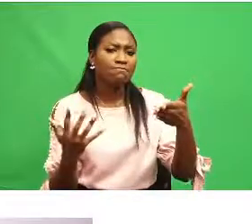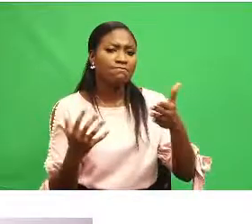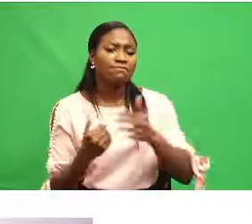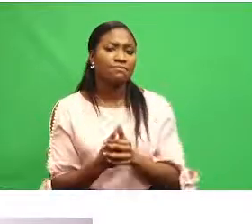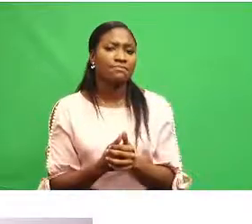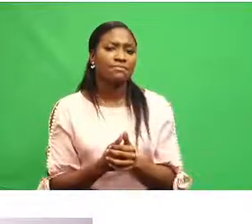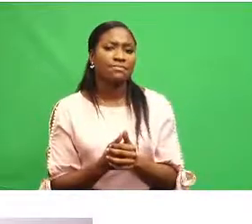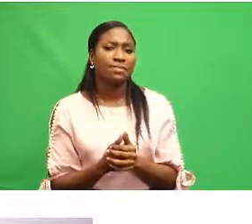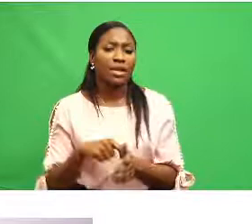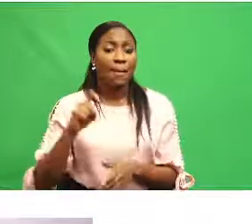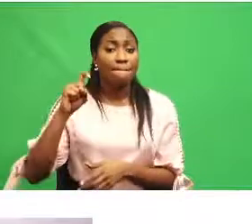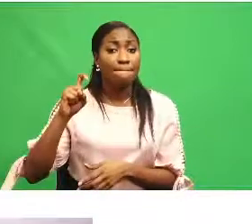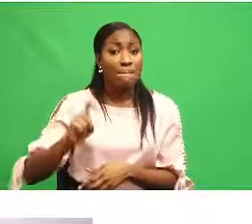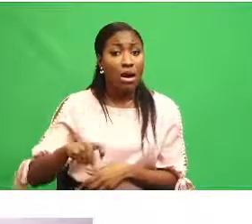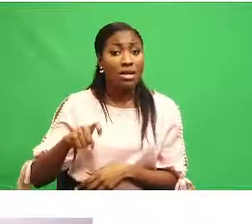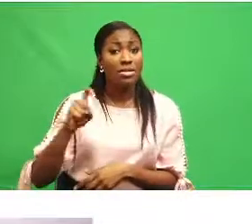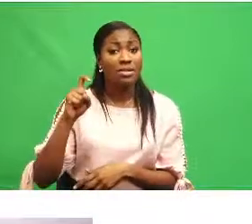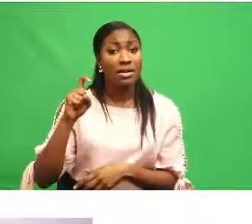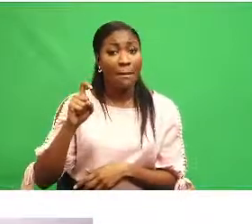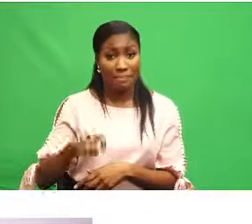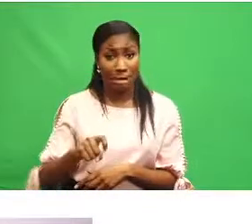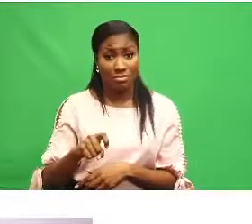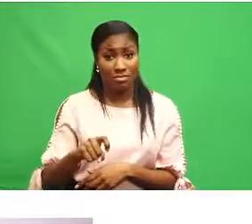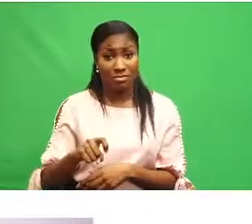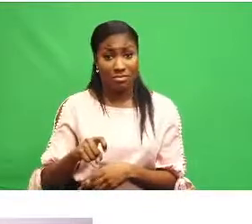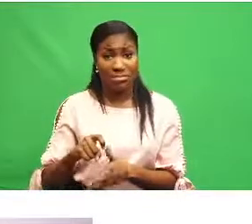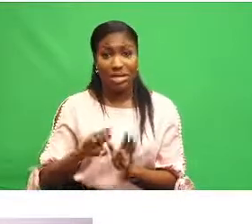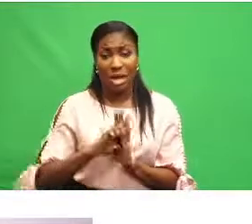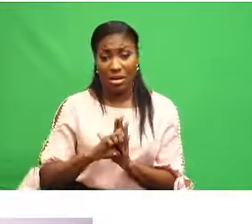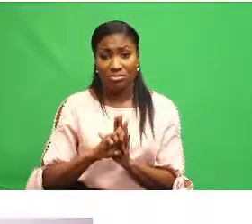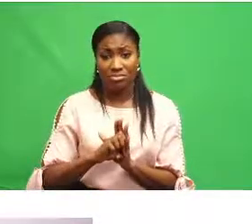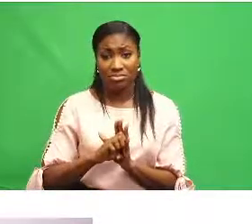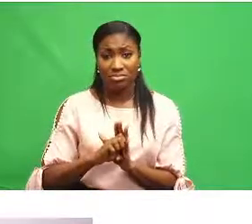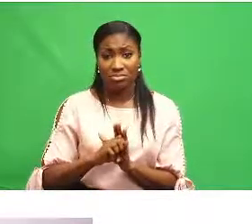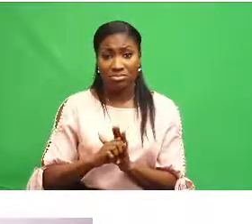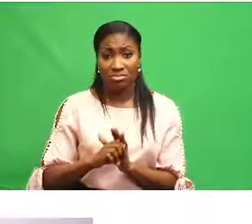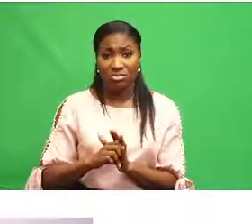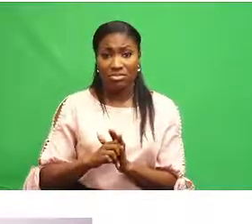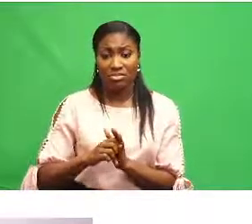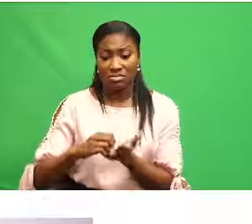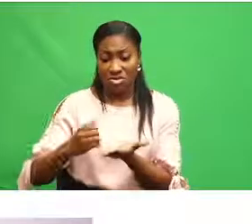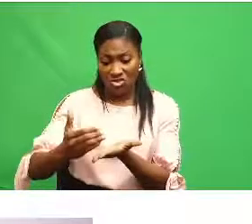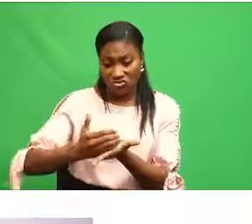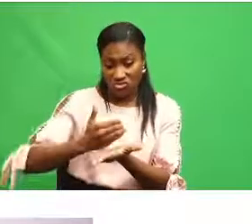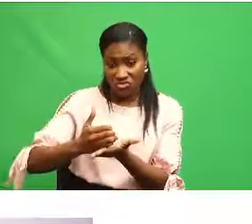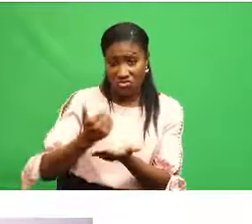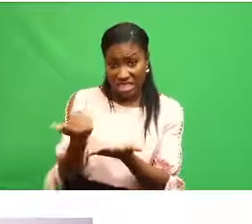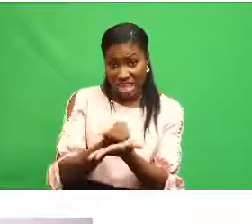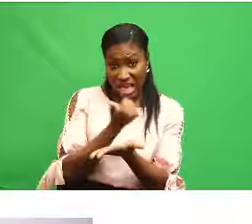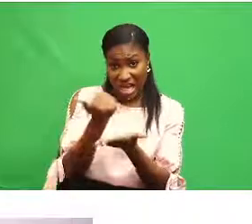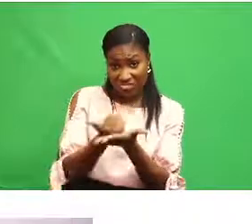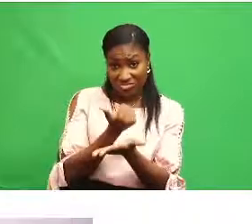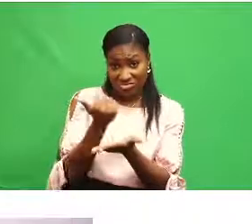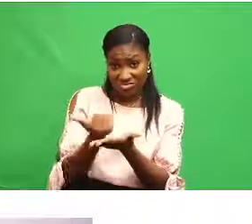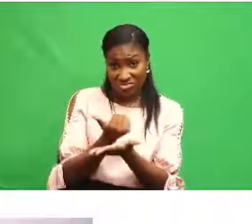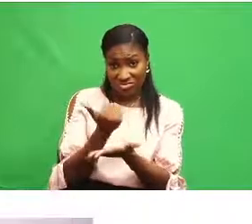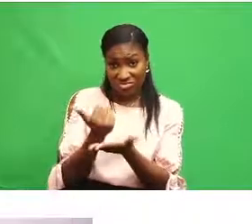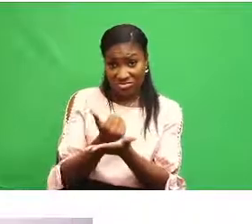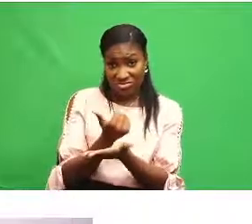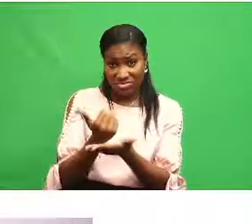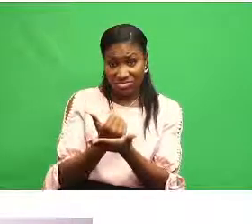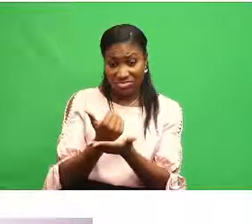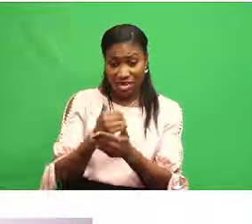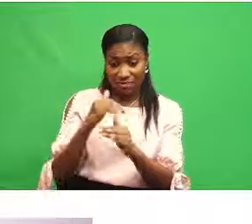that your income must not be above a certain amount. As we speak, that ceiling is $5,500